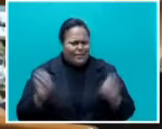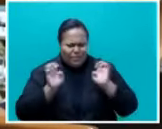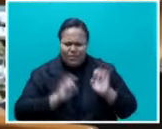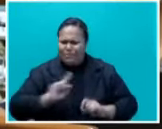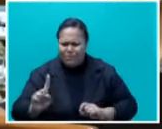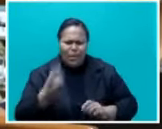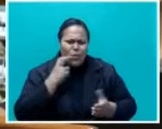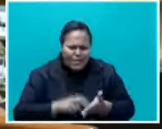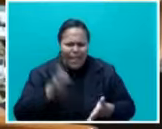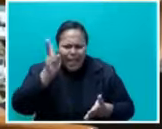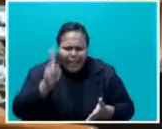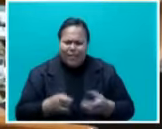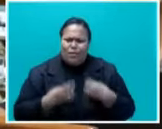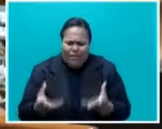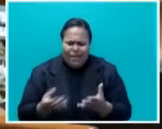or provide all this.